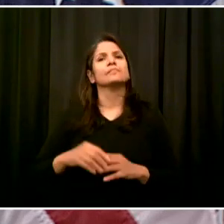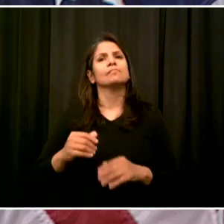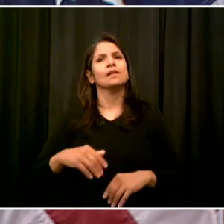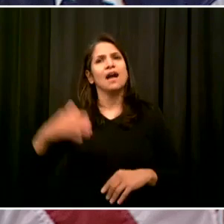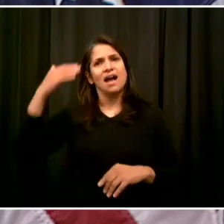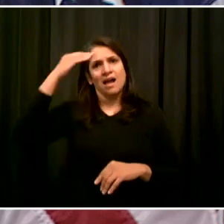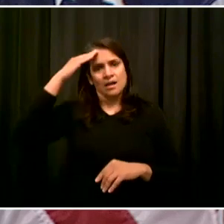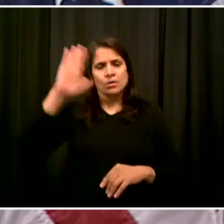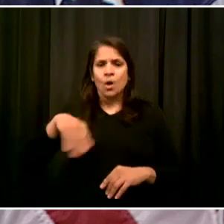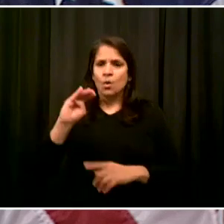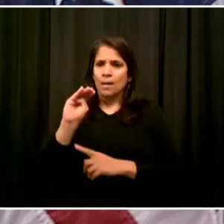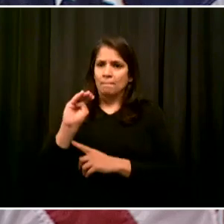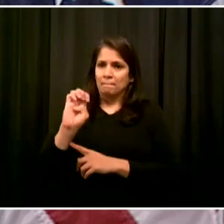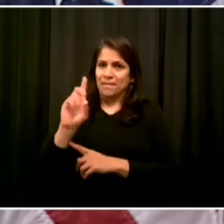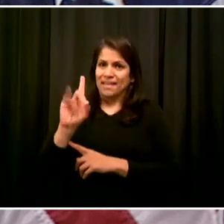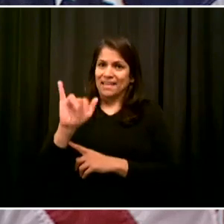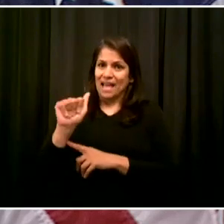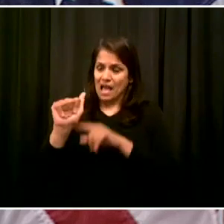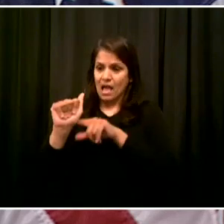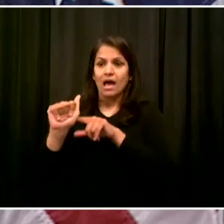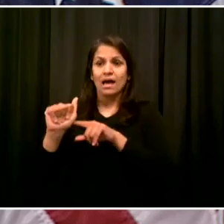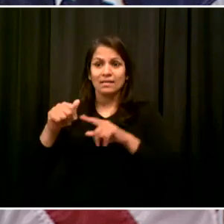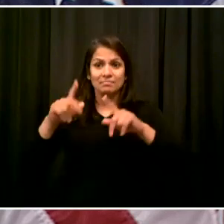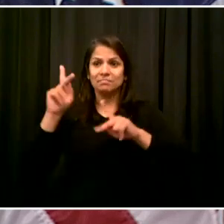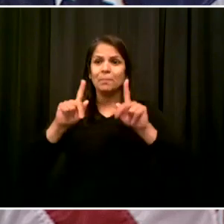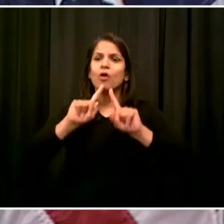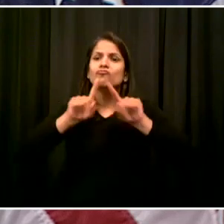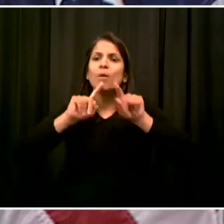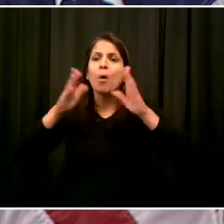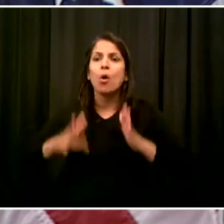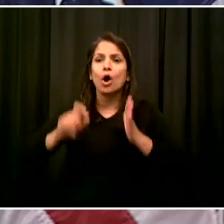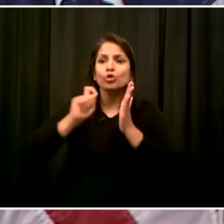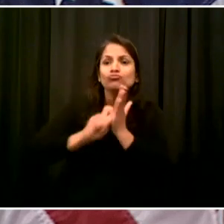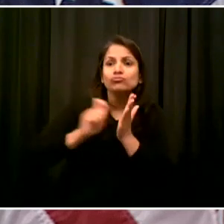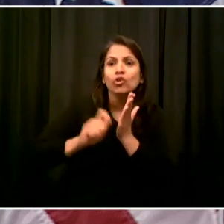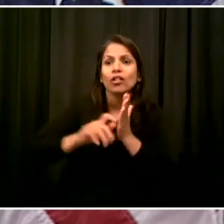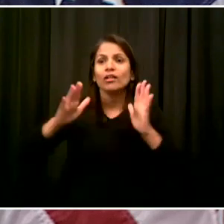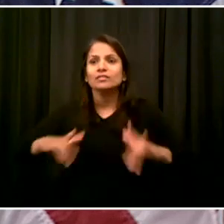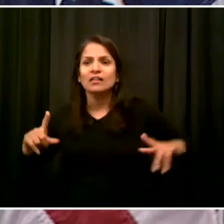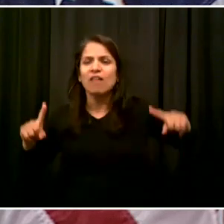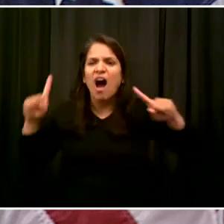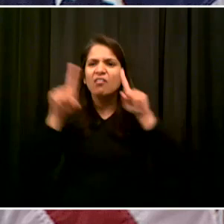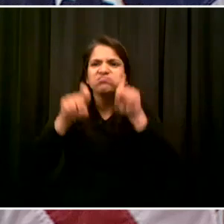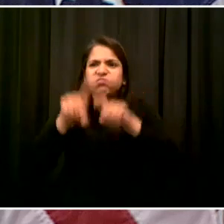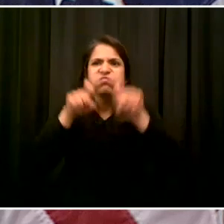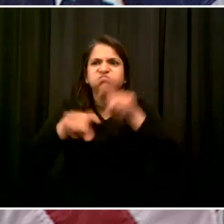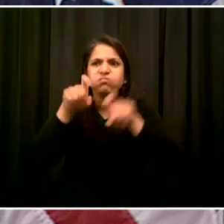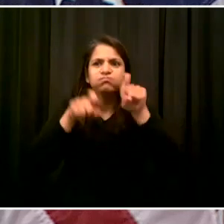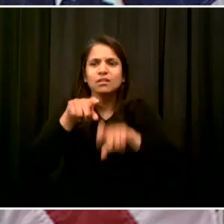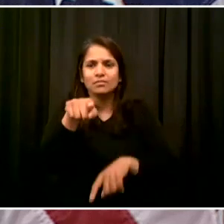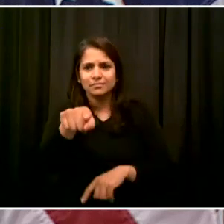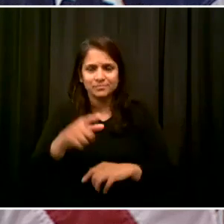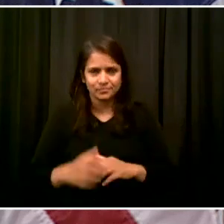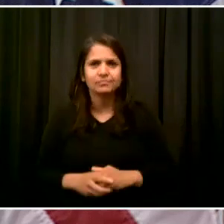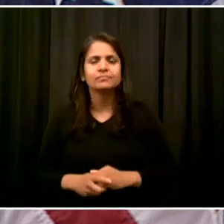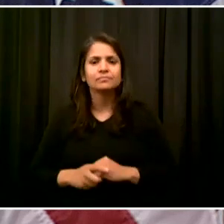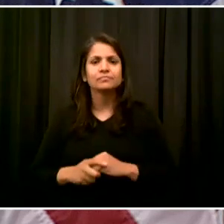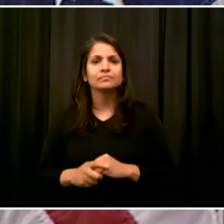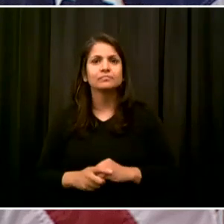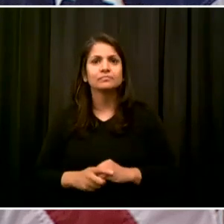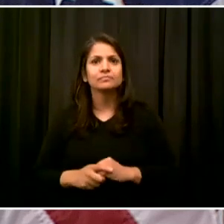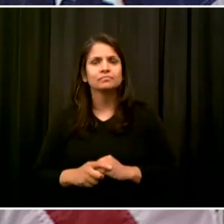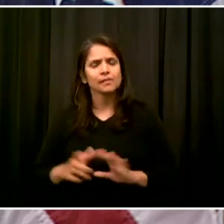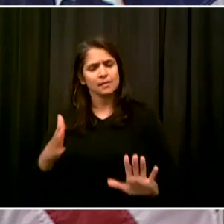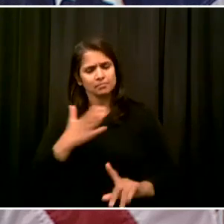answered. And then I'd like to go on and ask my questions. Do you believe that the protests are the cause of